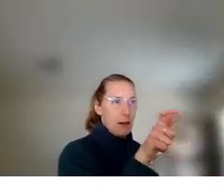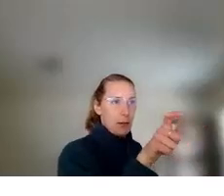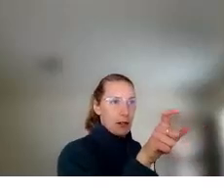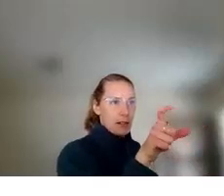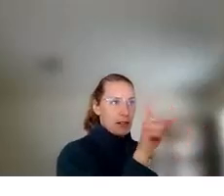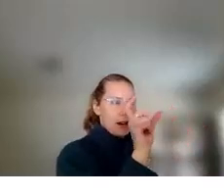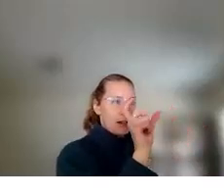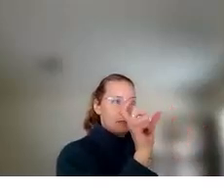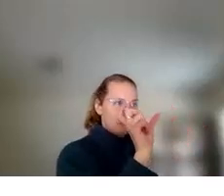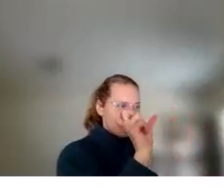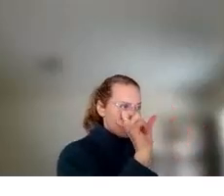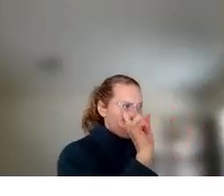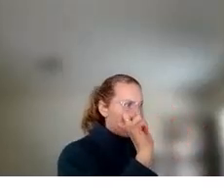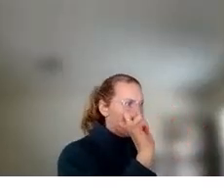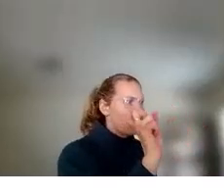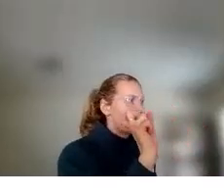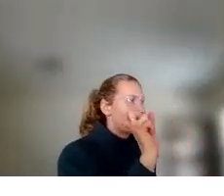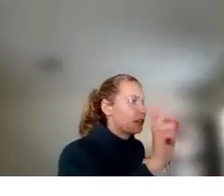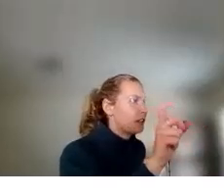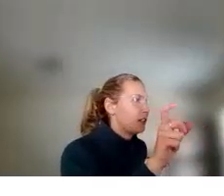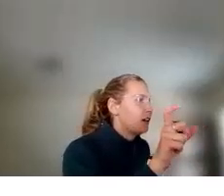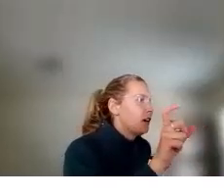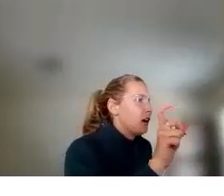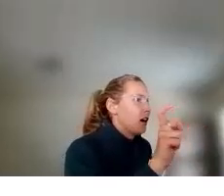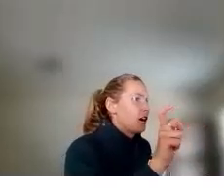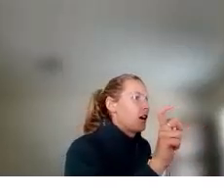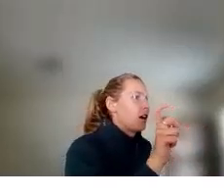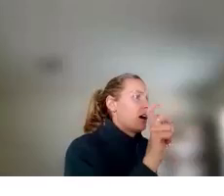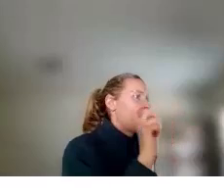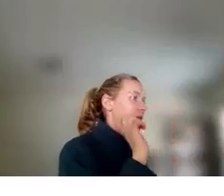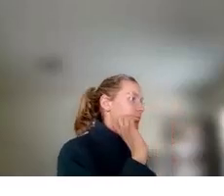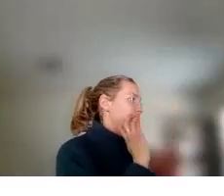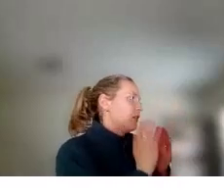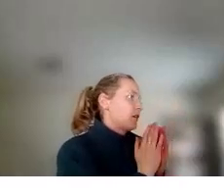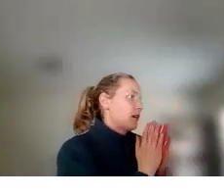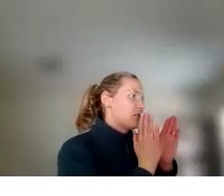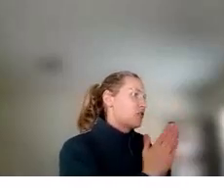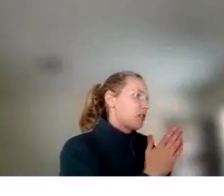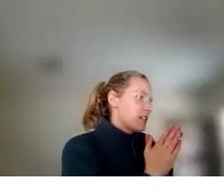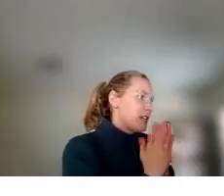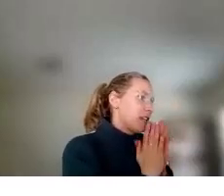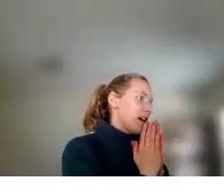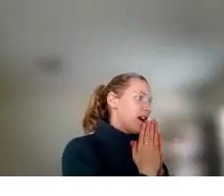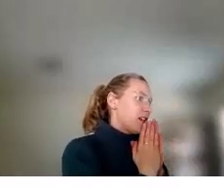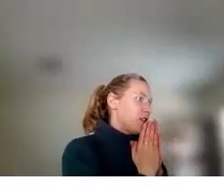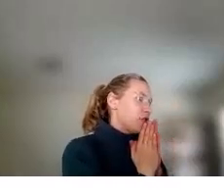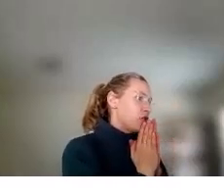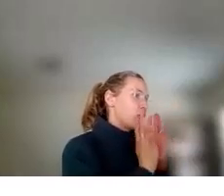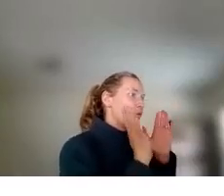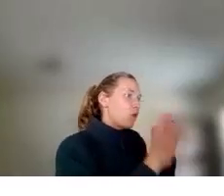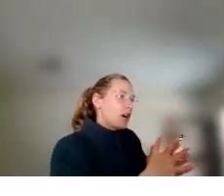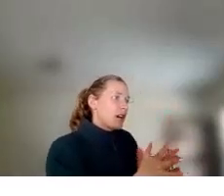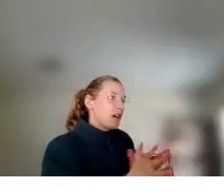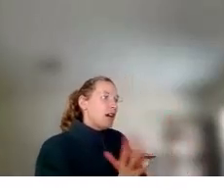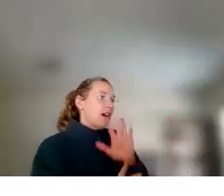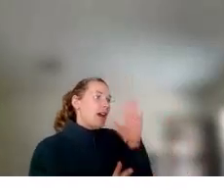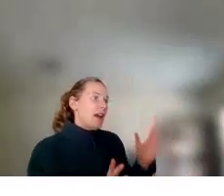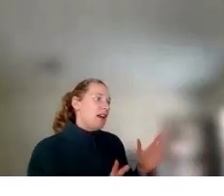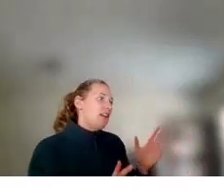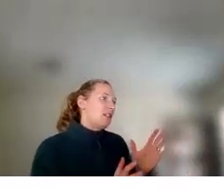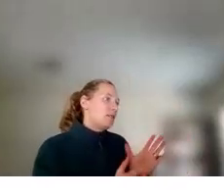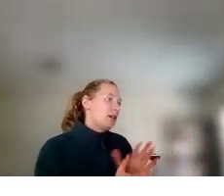these members. So we really are, kind of stressing that you should